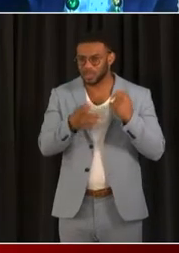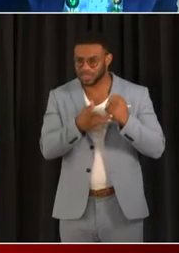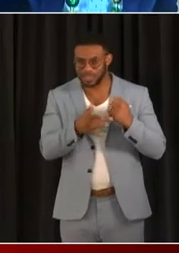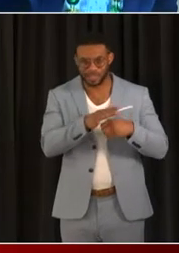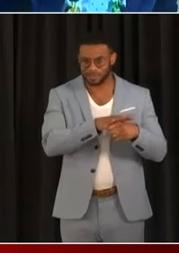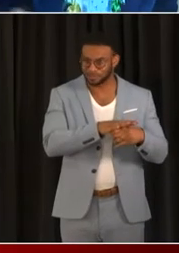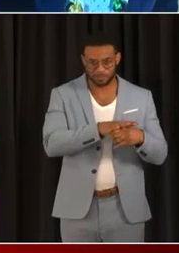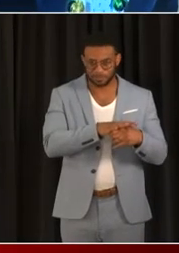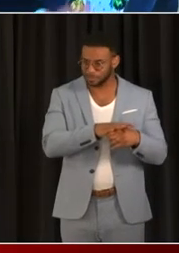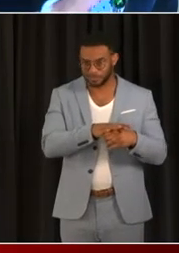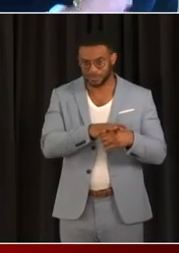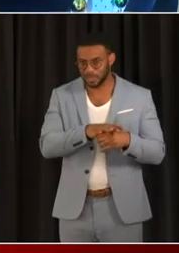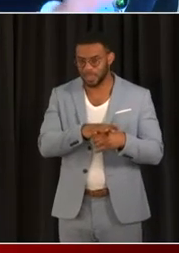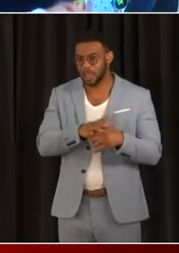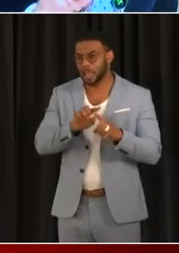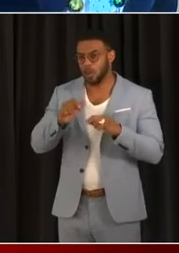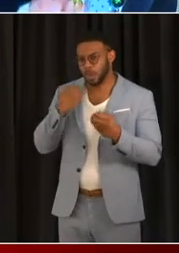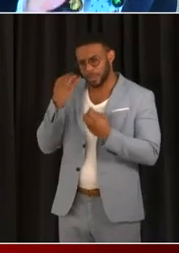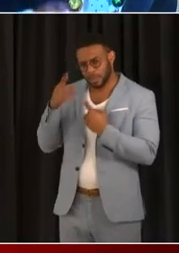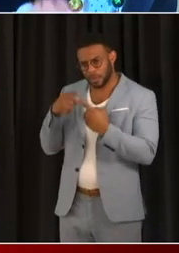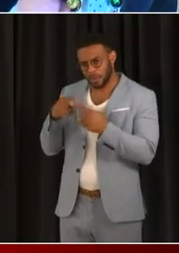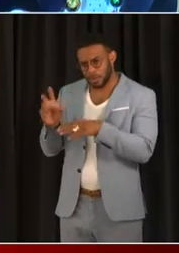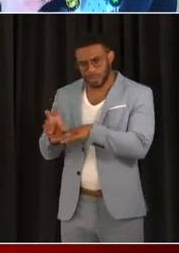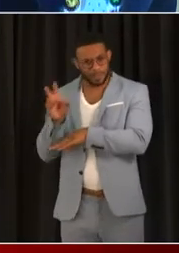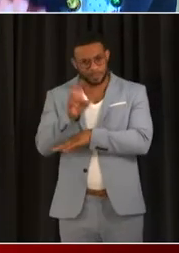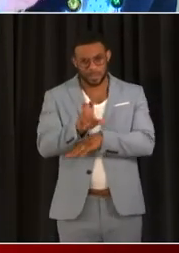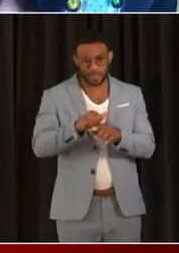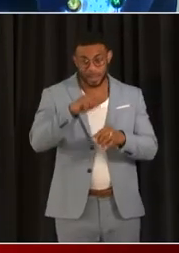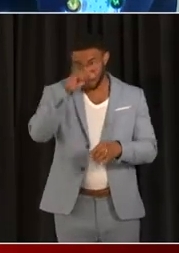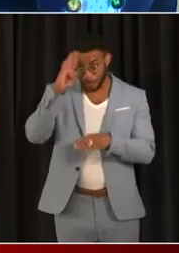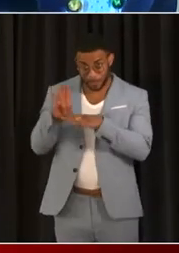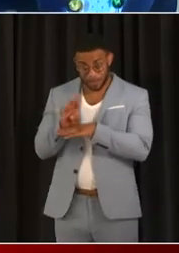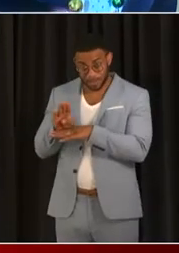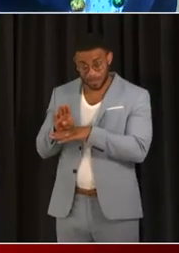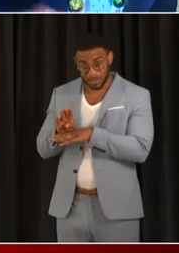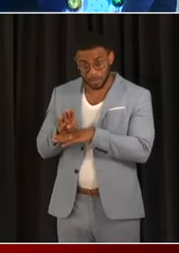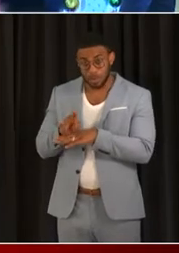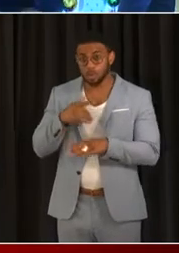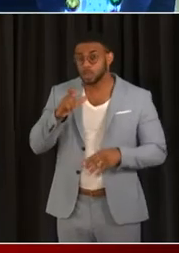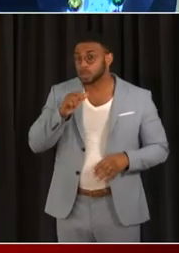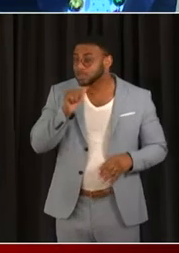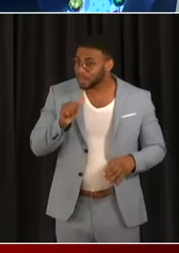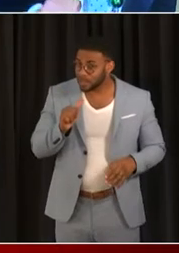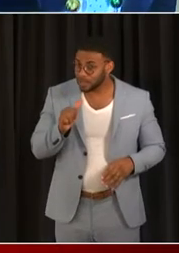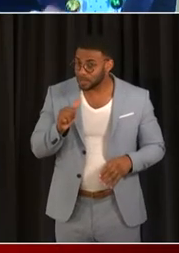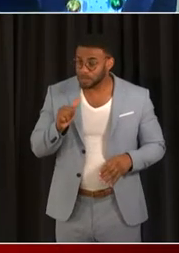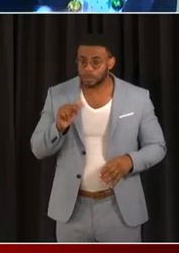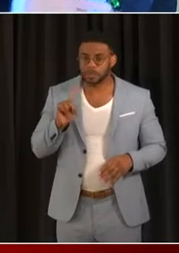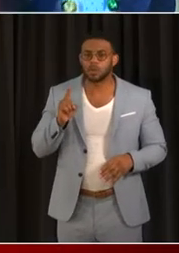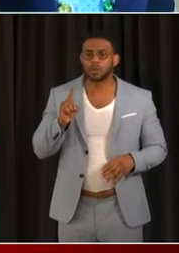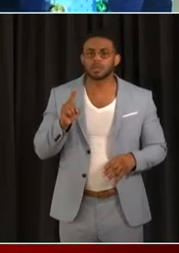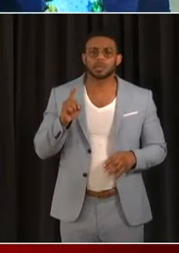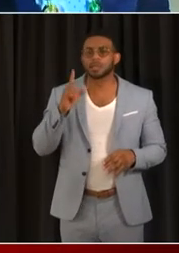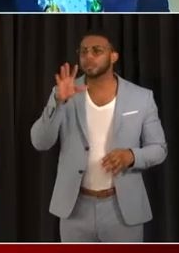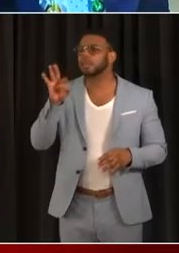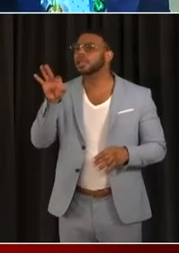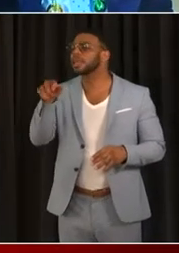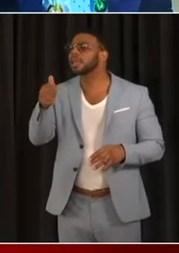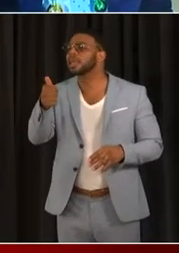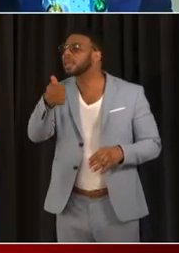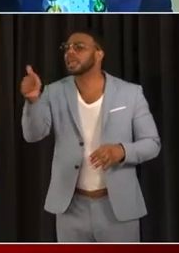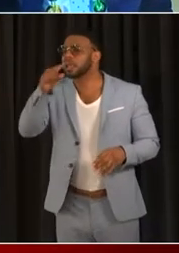tech sectors. And so as we're thinking about investing in black businesses, we should not just pick any